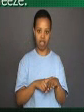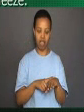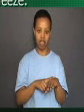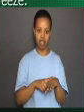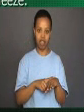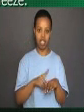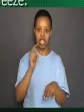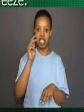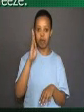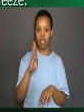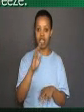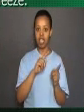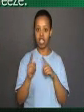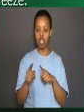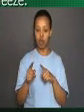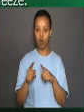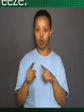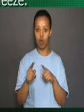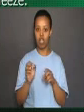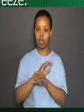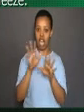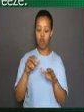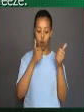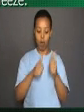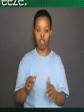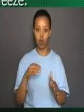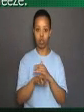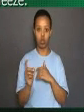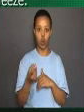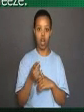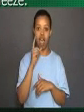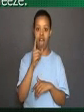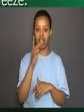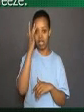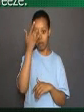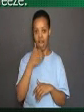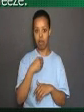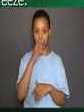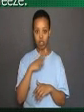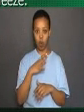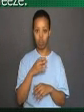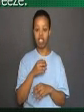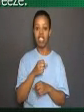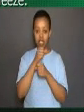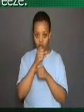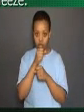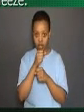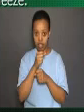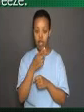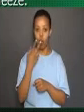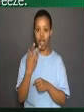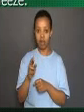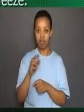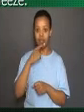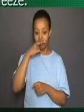Tuberculosis is spread through the air when an infected person coughs, sneezes,